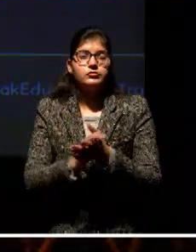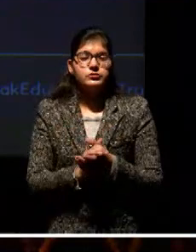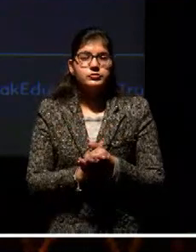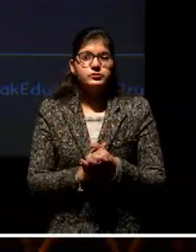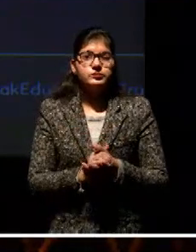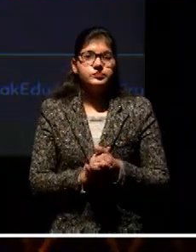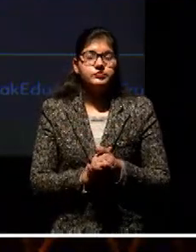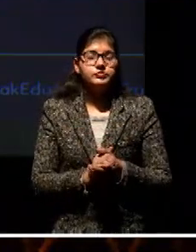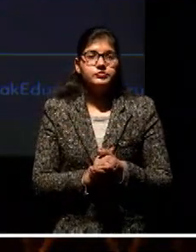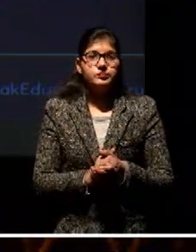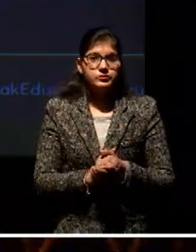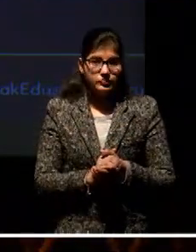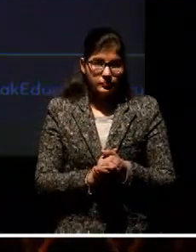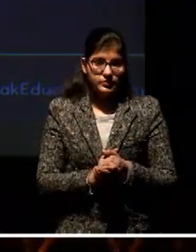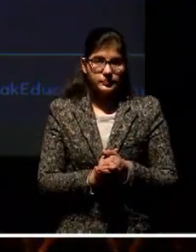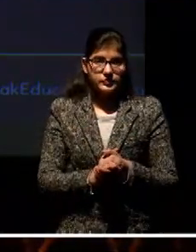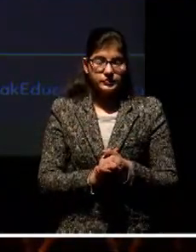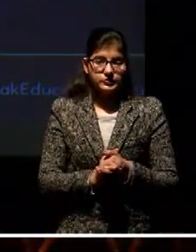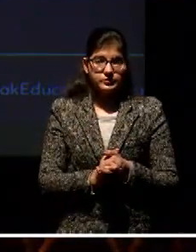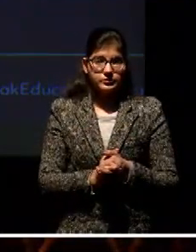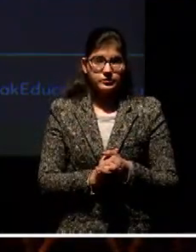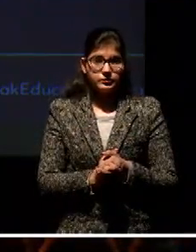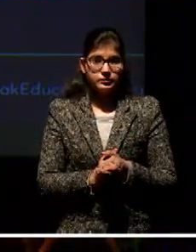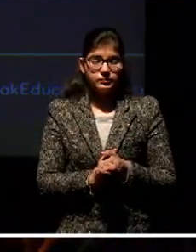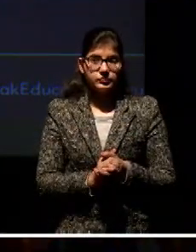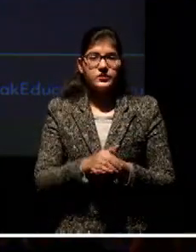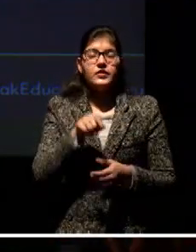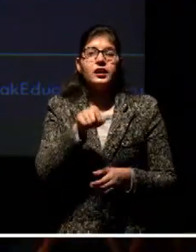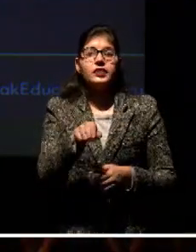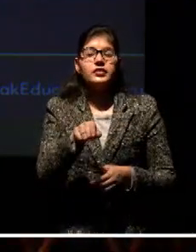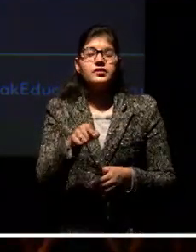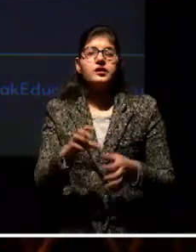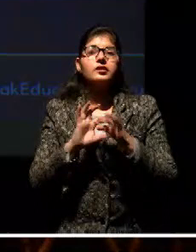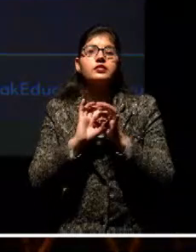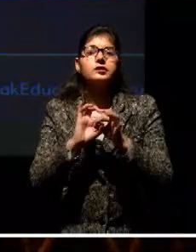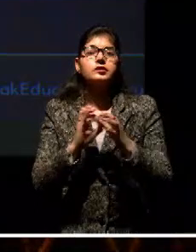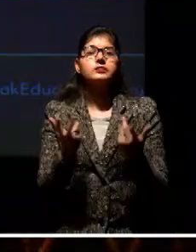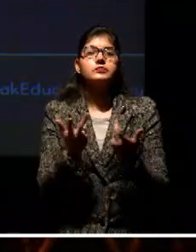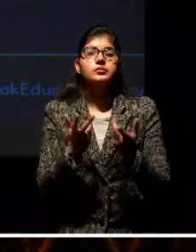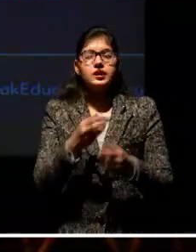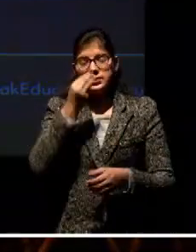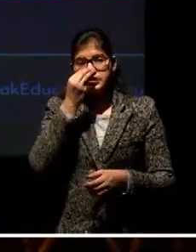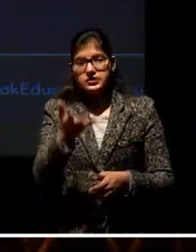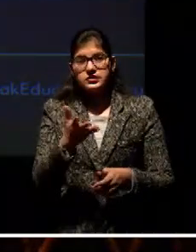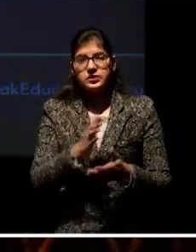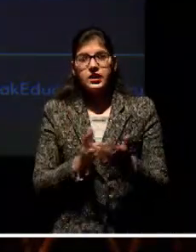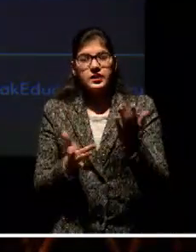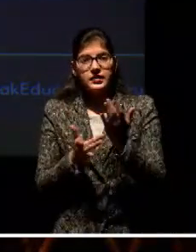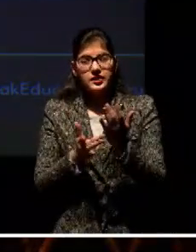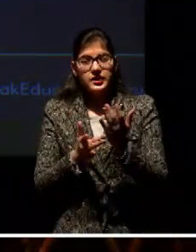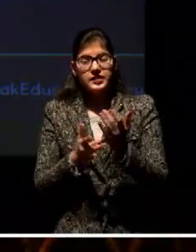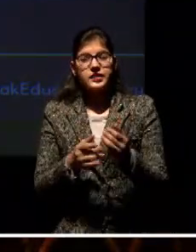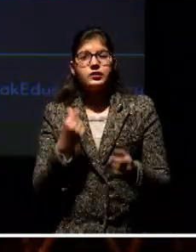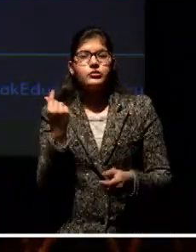a psychometric tool linked to this ONIT database. So making this kind of connect, which is very simple given the technical